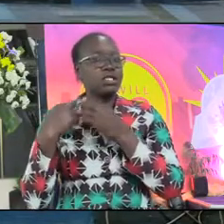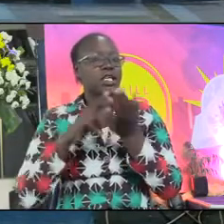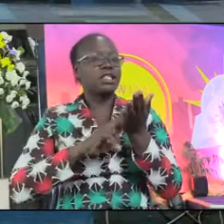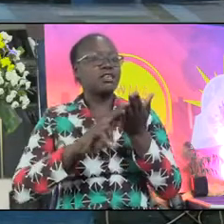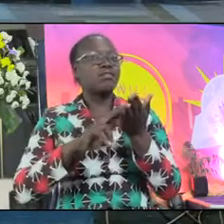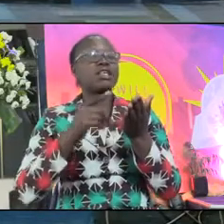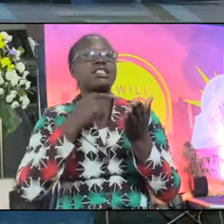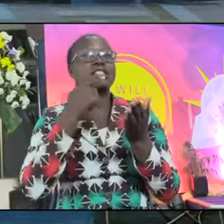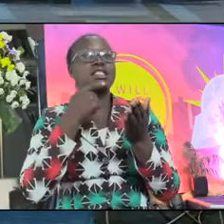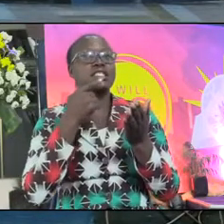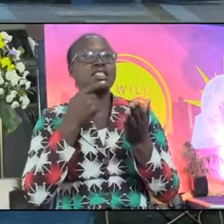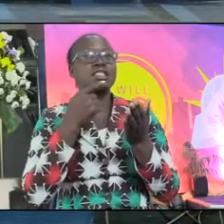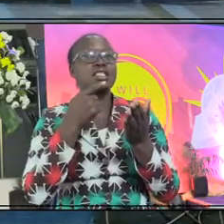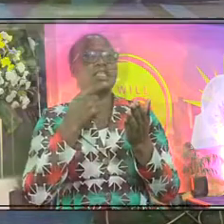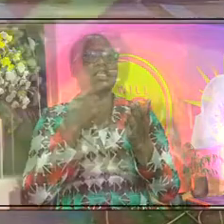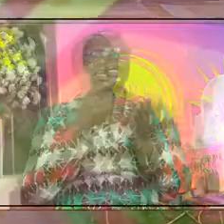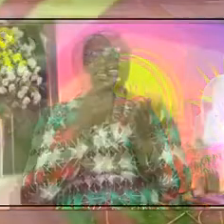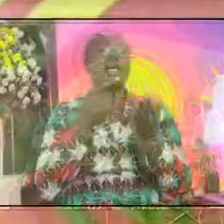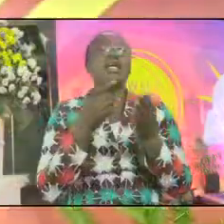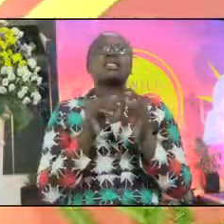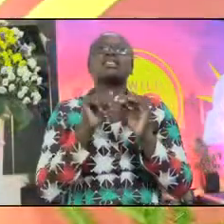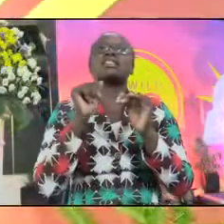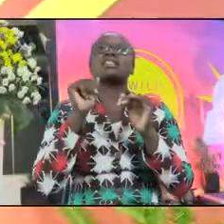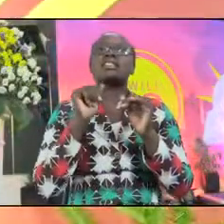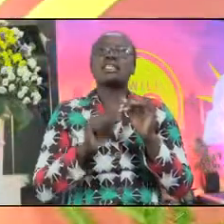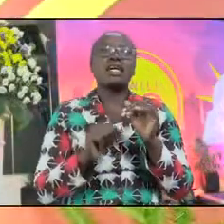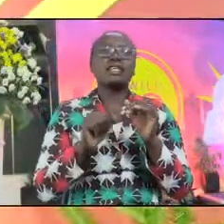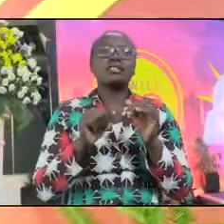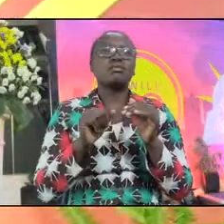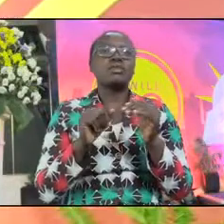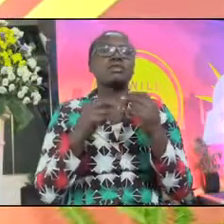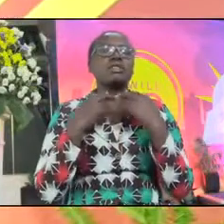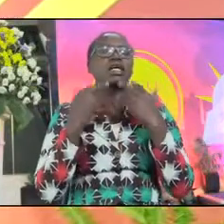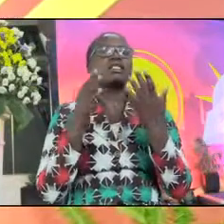text. It says, they cast the stuff where?